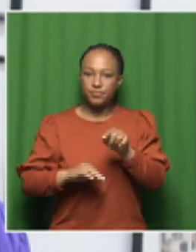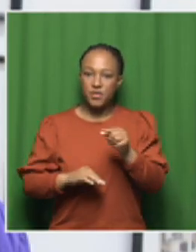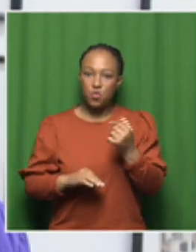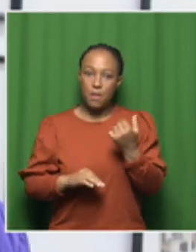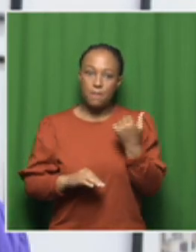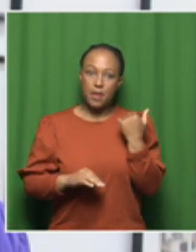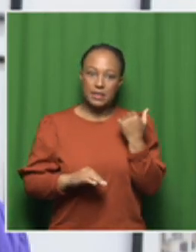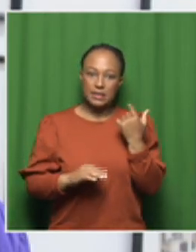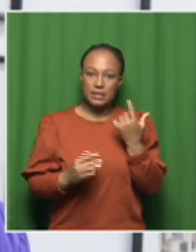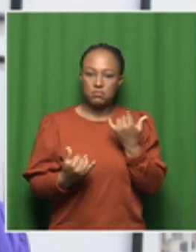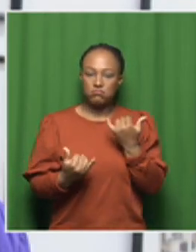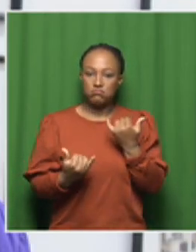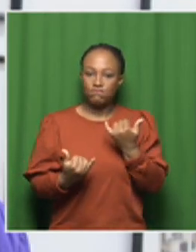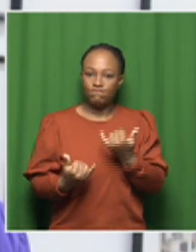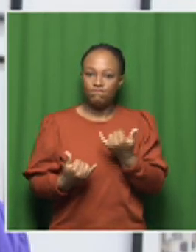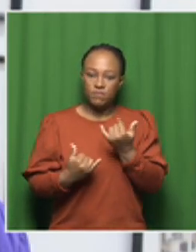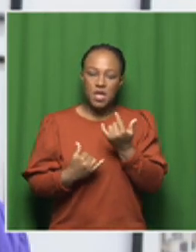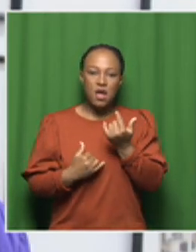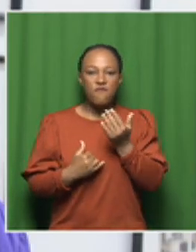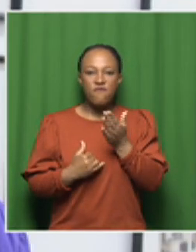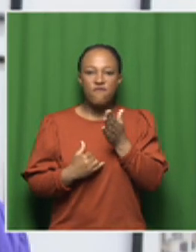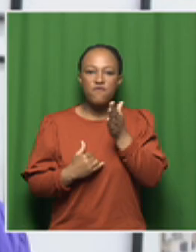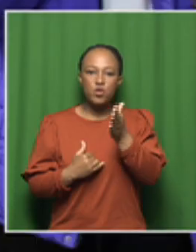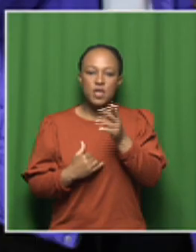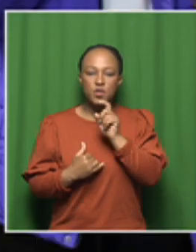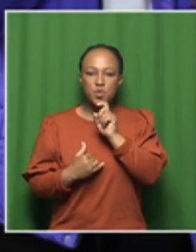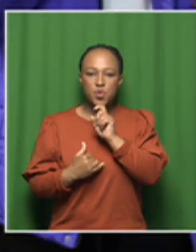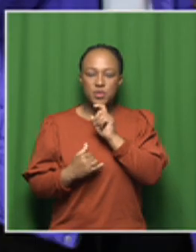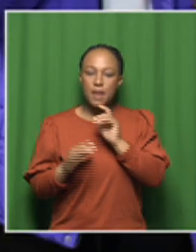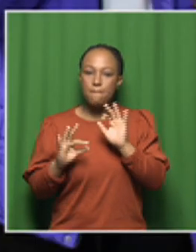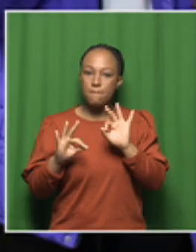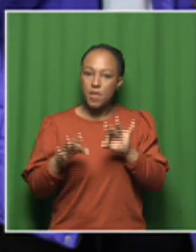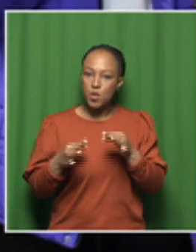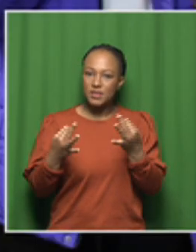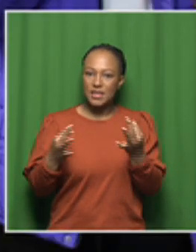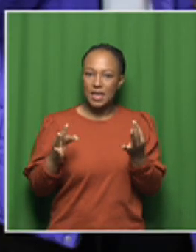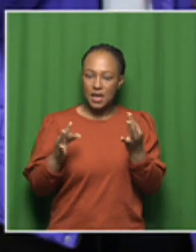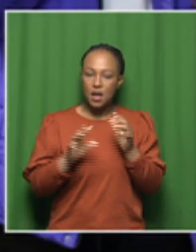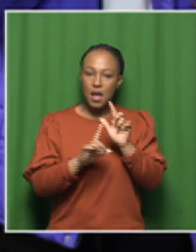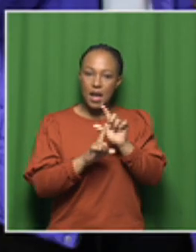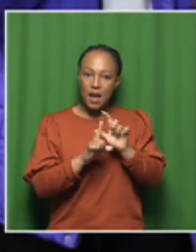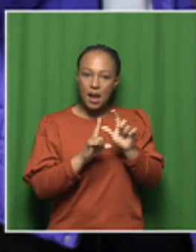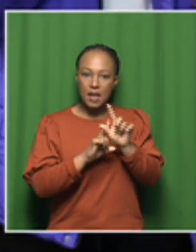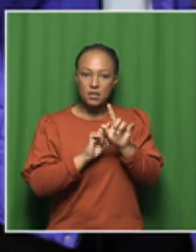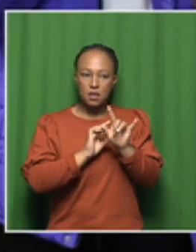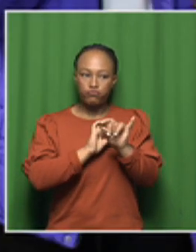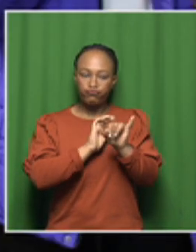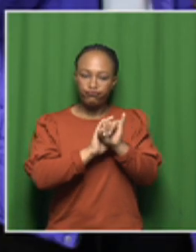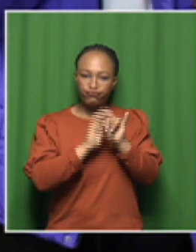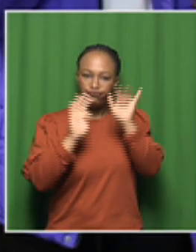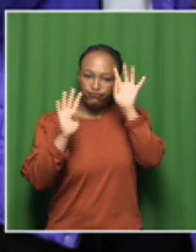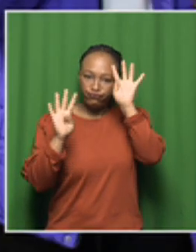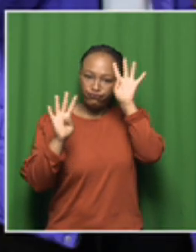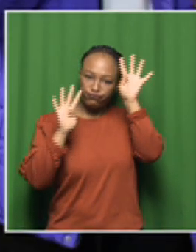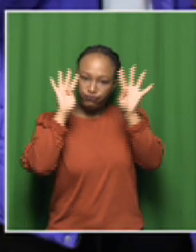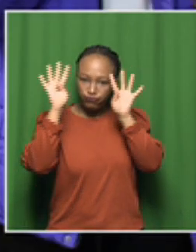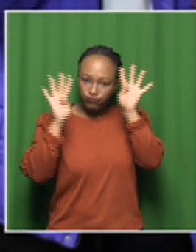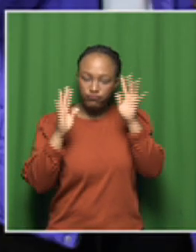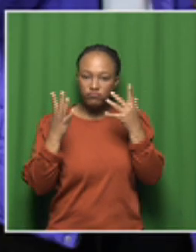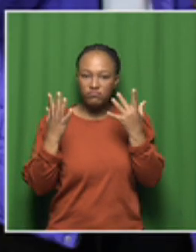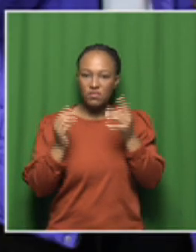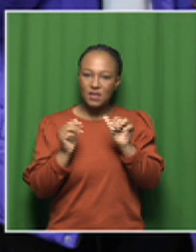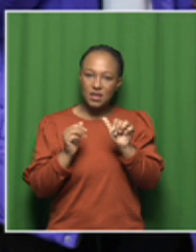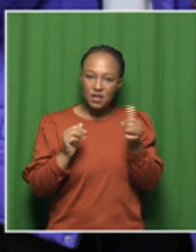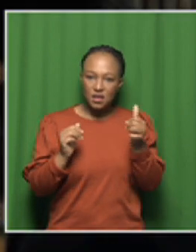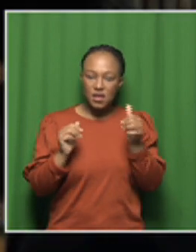future, using jazz as a lens to examine identity, culture, and also creativity. And through immersive installations, Fashion